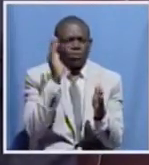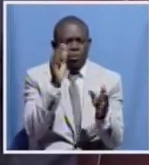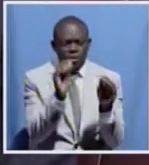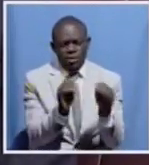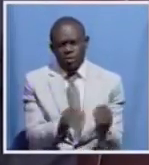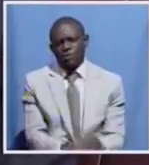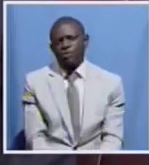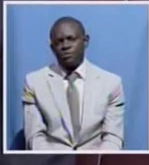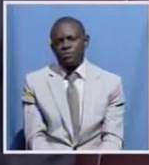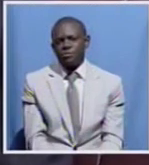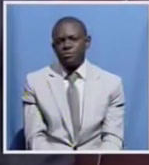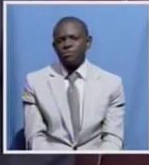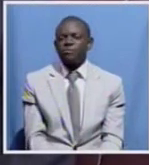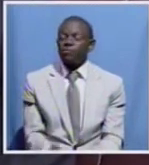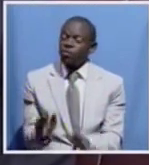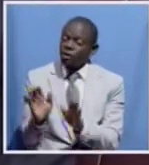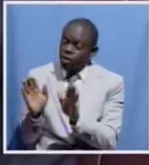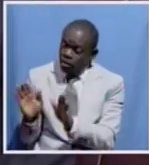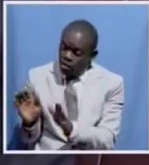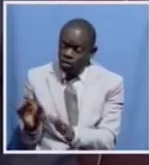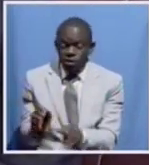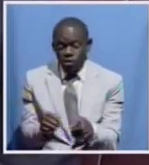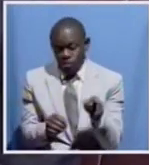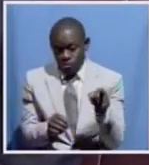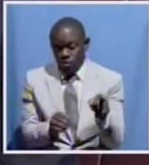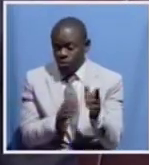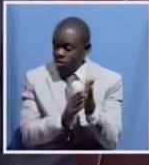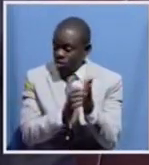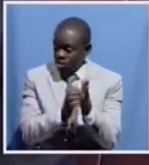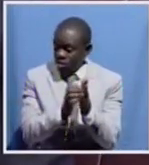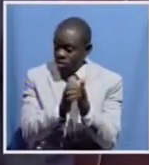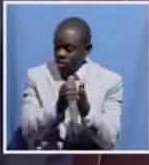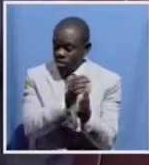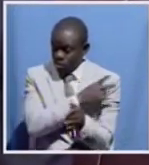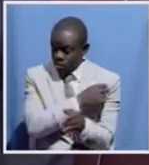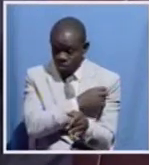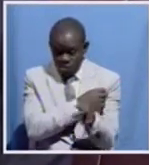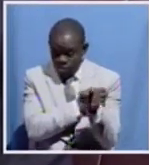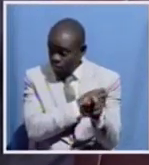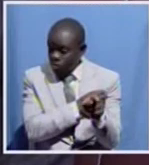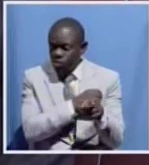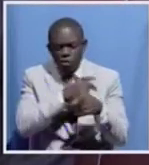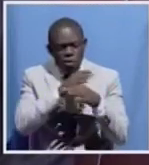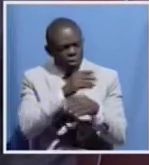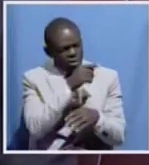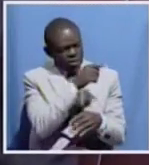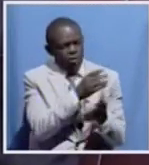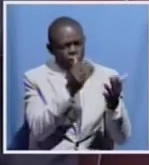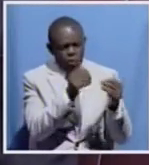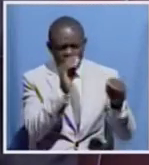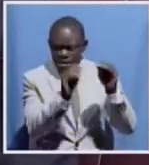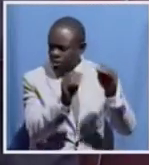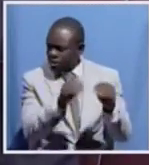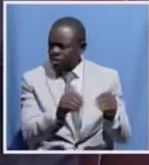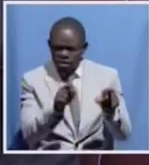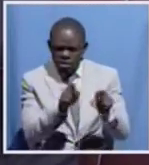cancer center, they don't want only to rehabilitate and do equipment, but also to train the doctors.